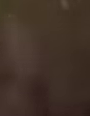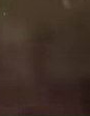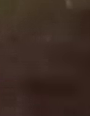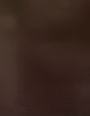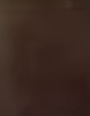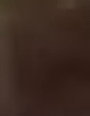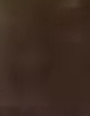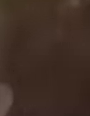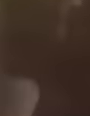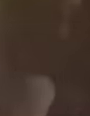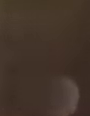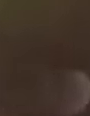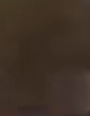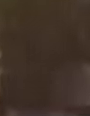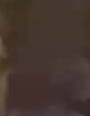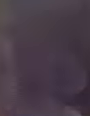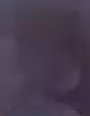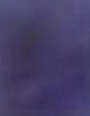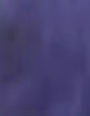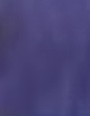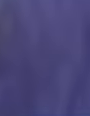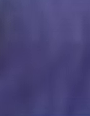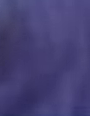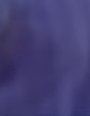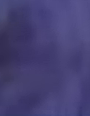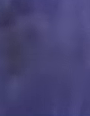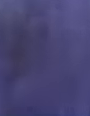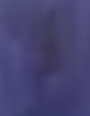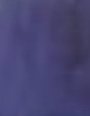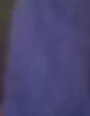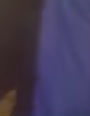a new season for advancement.